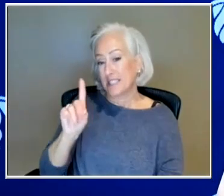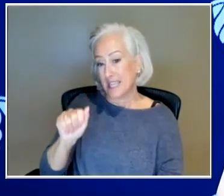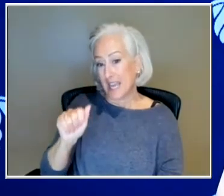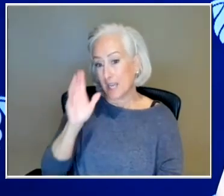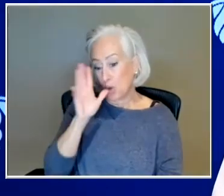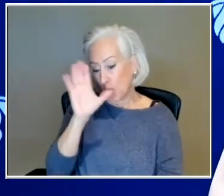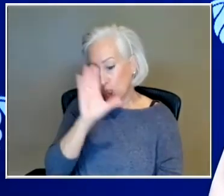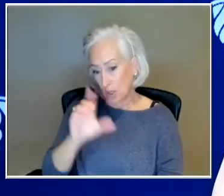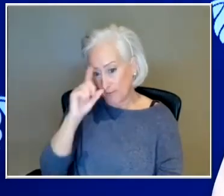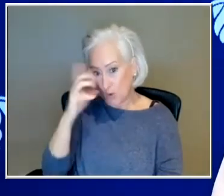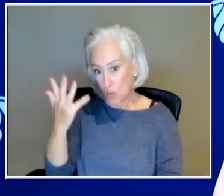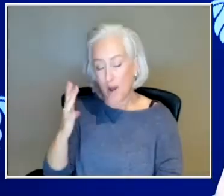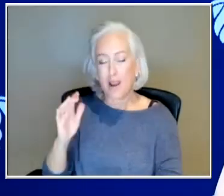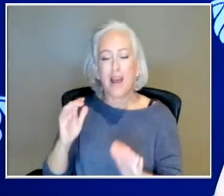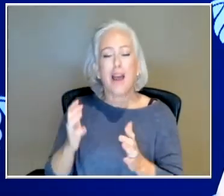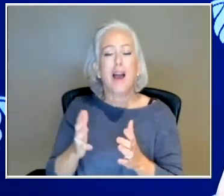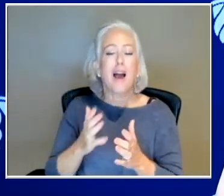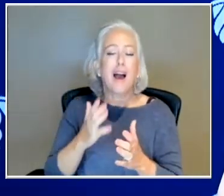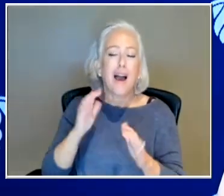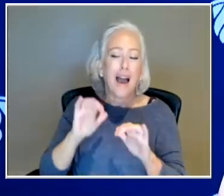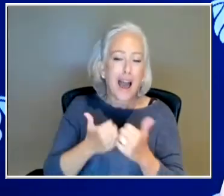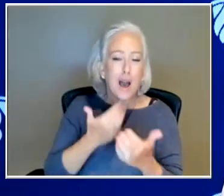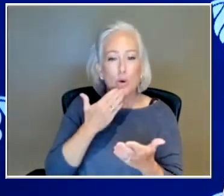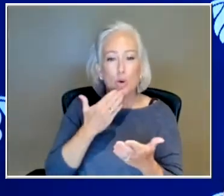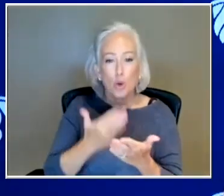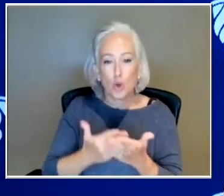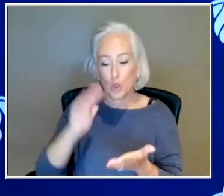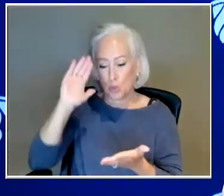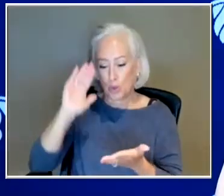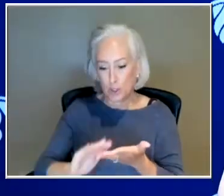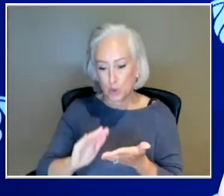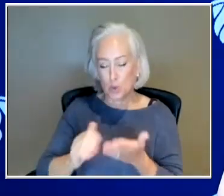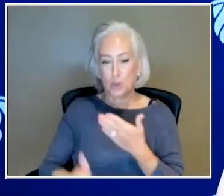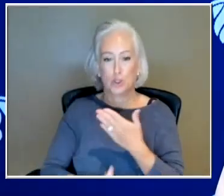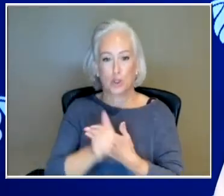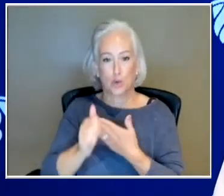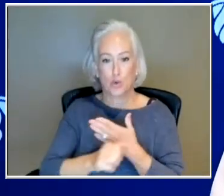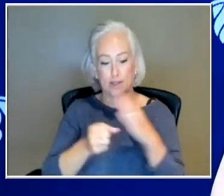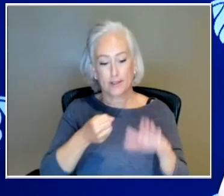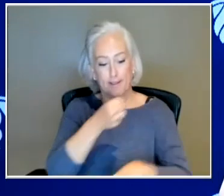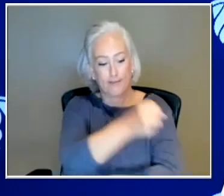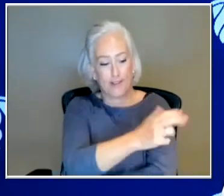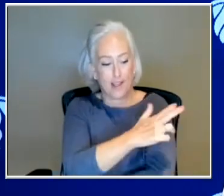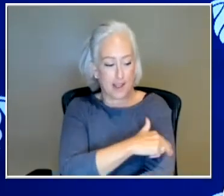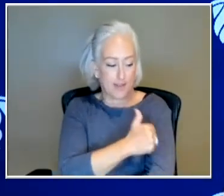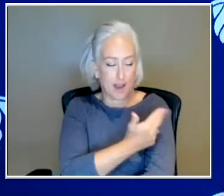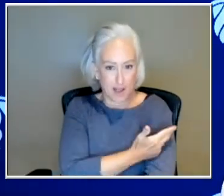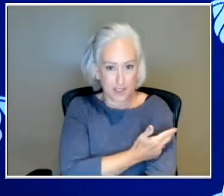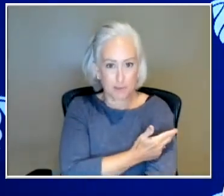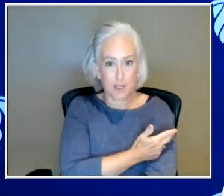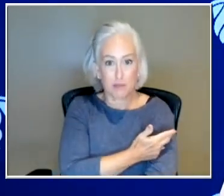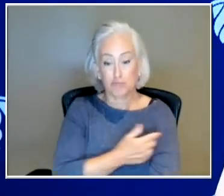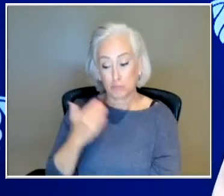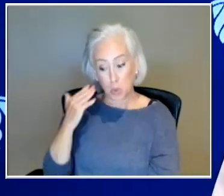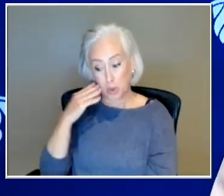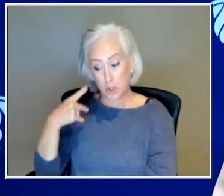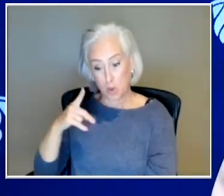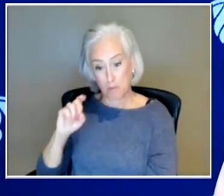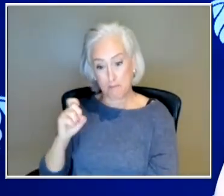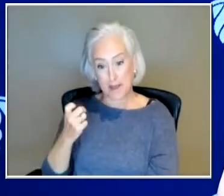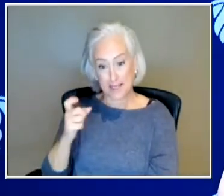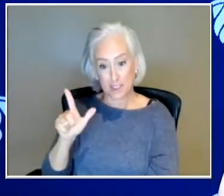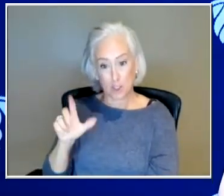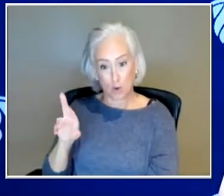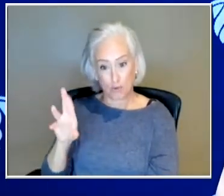it reduce the risk of hospitalization and severe disease and death. And we know that Paxlovid does that very well, but we will be